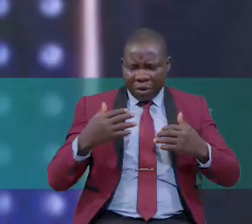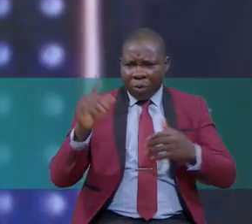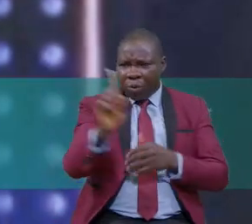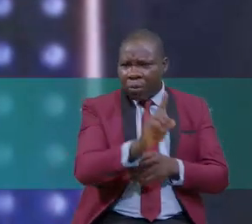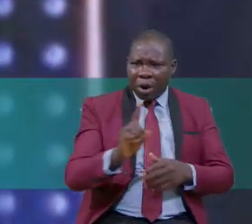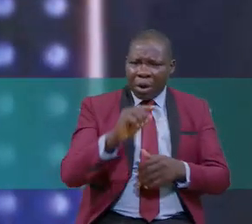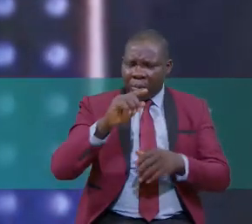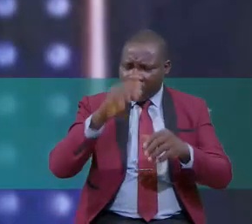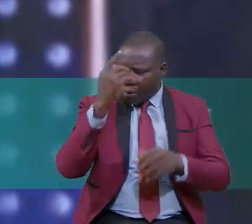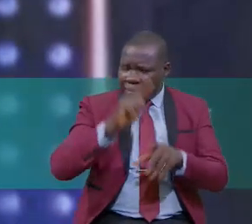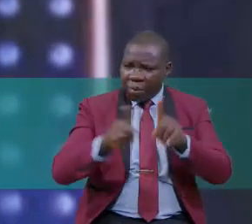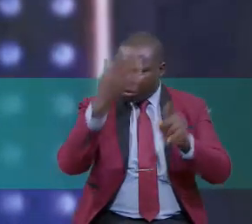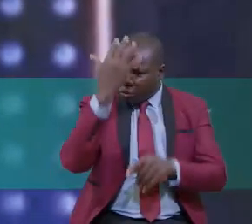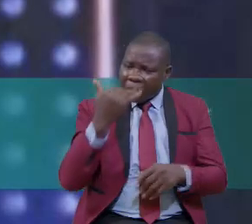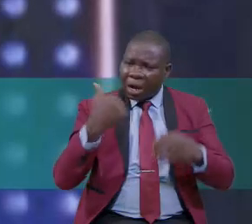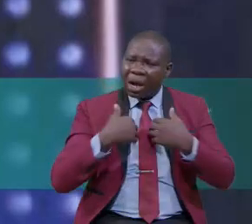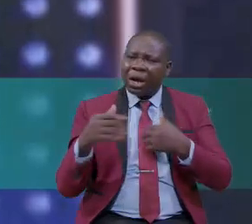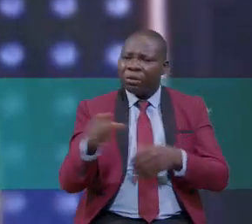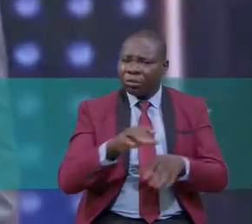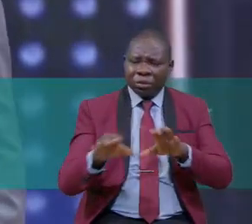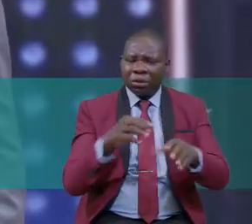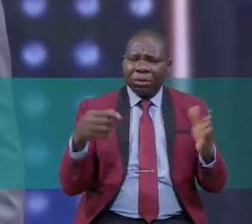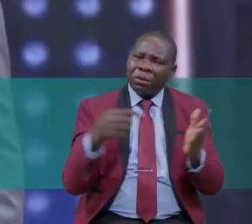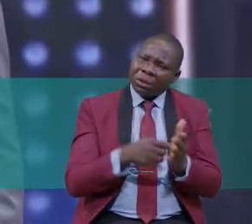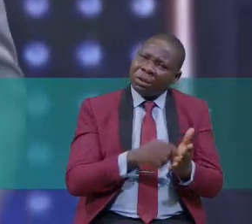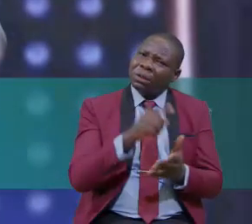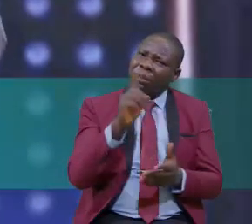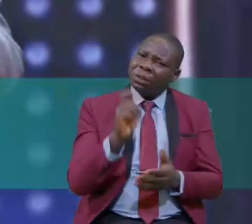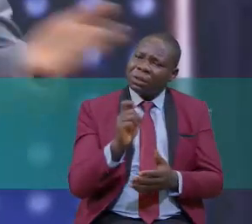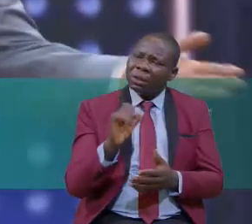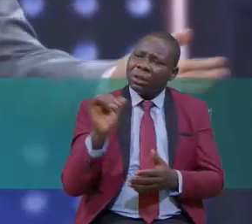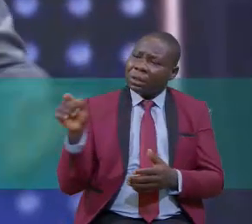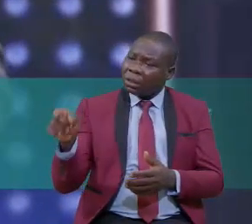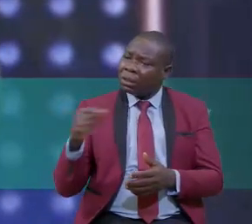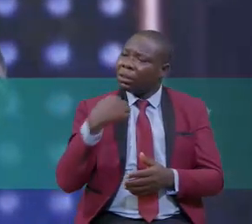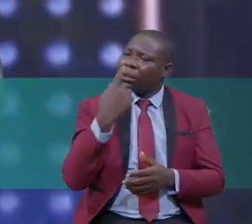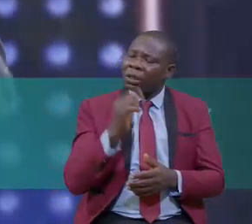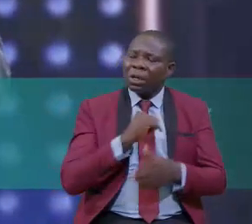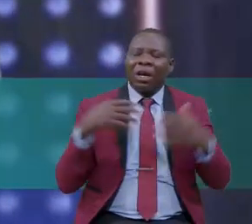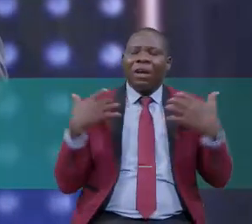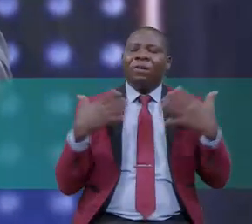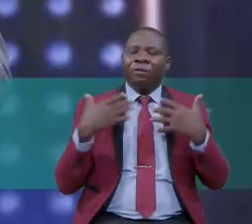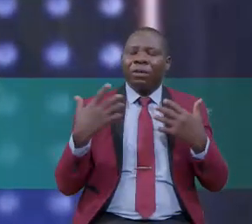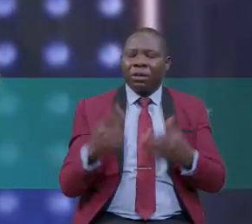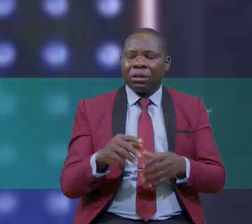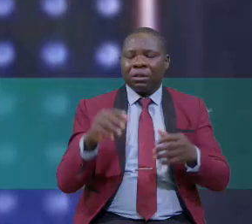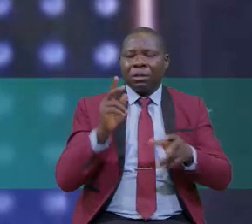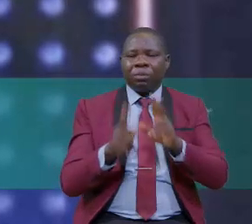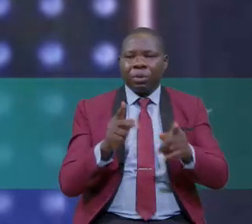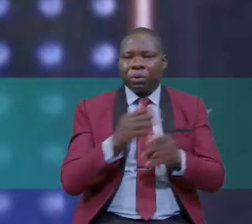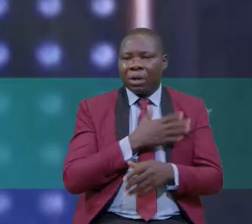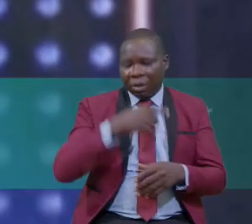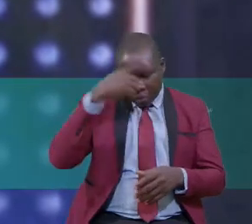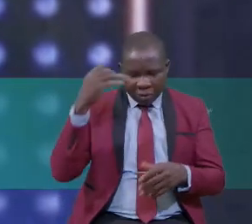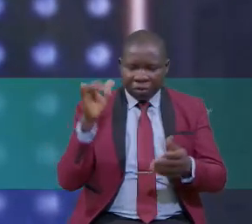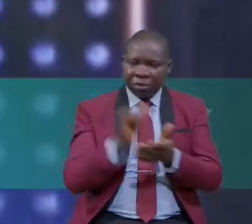you done this? He said, I feared the people. And because of that, I did this, he forfeited